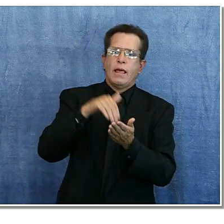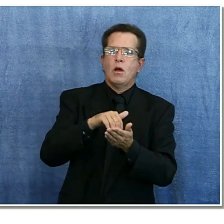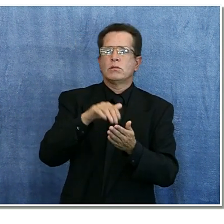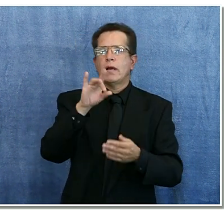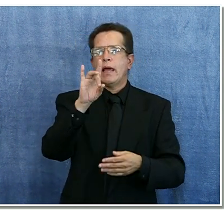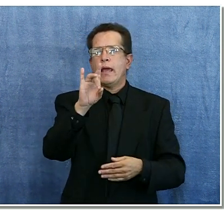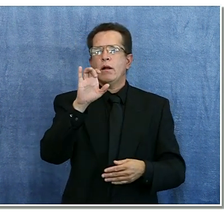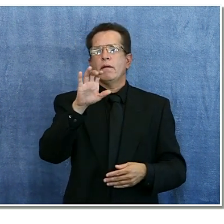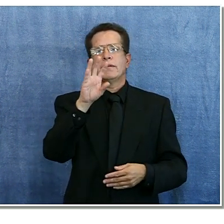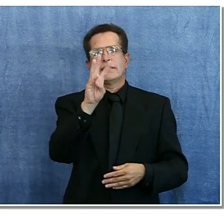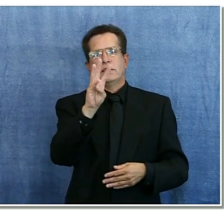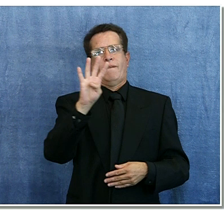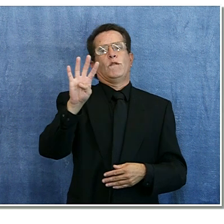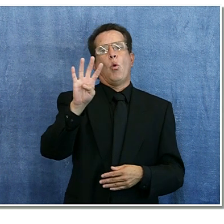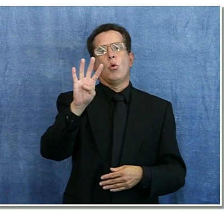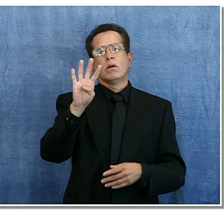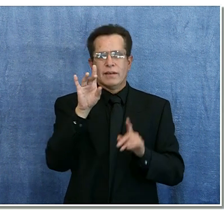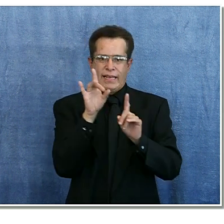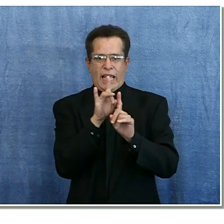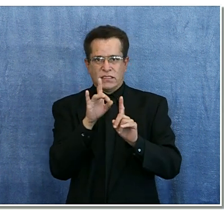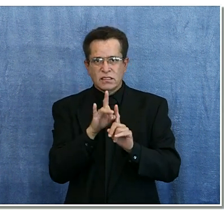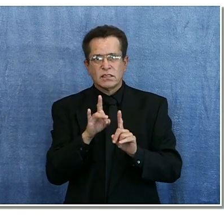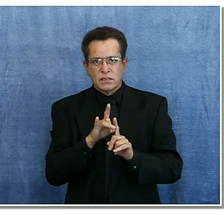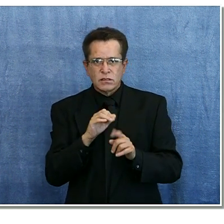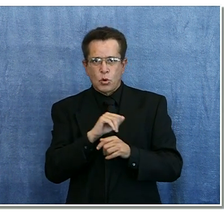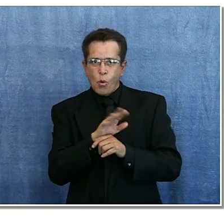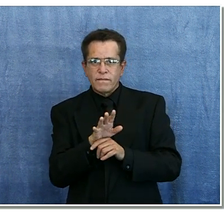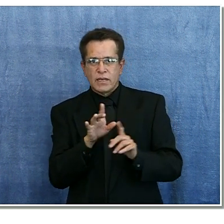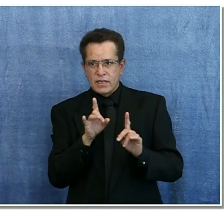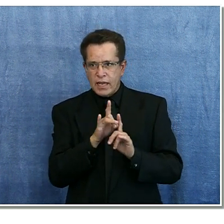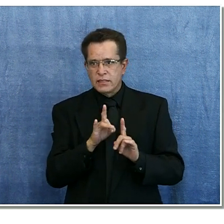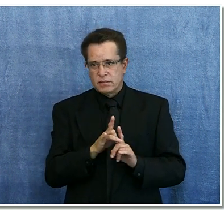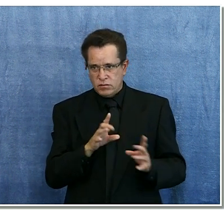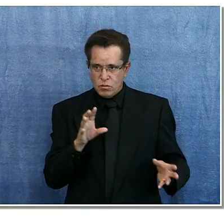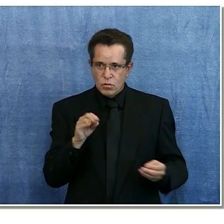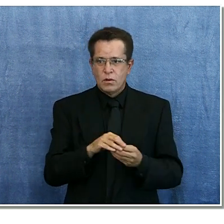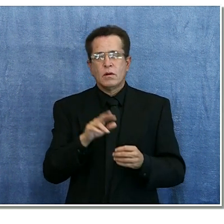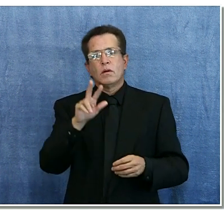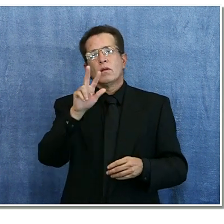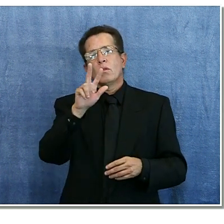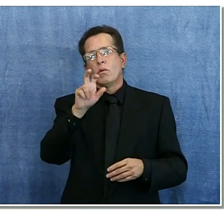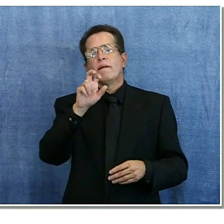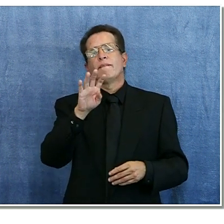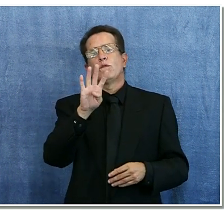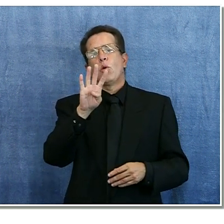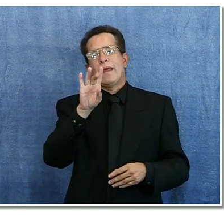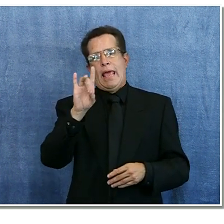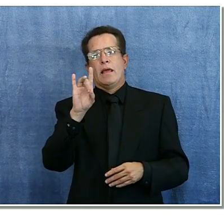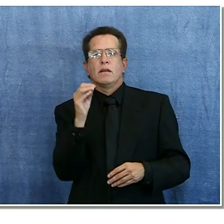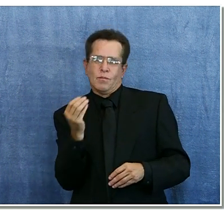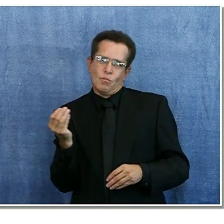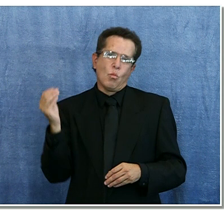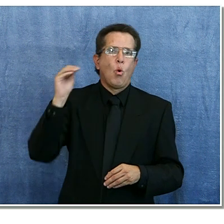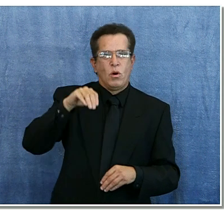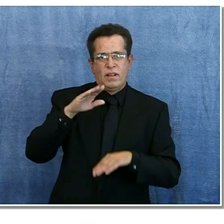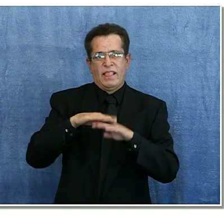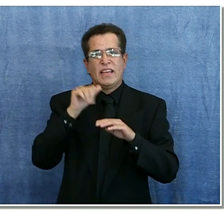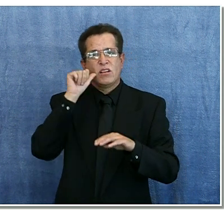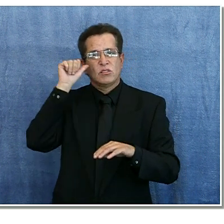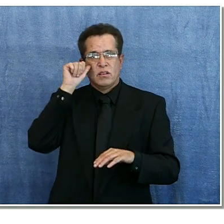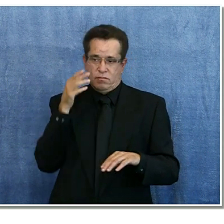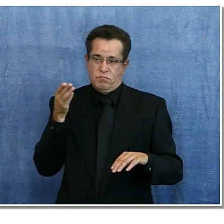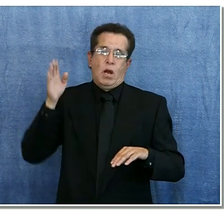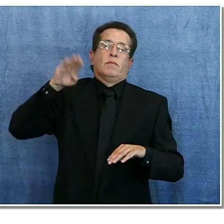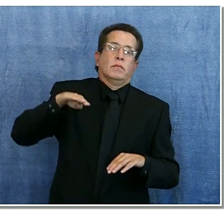30,864 cases, which includes 348 more cases than reported yesterday.